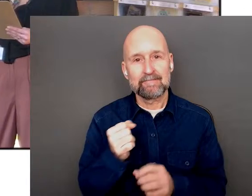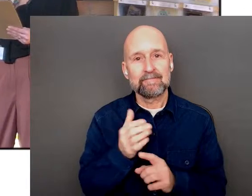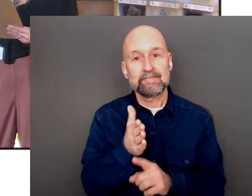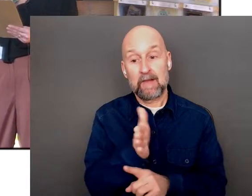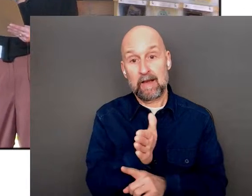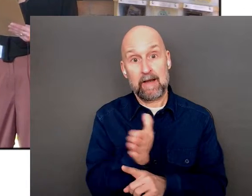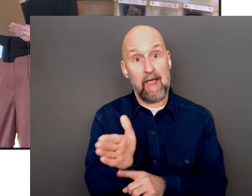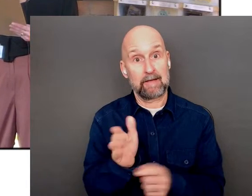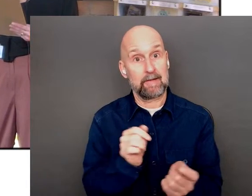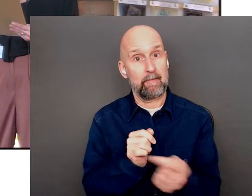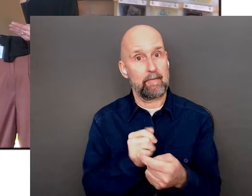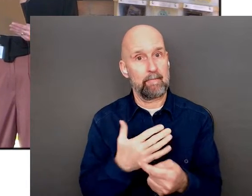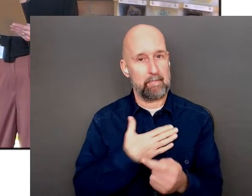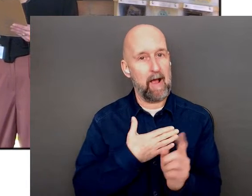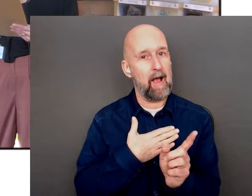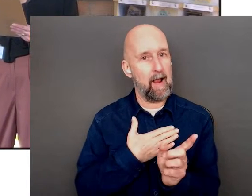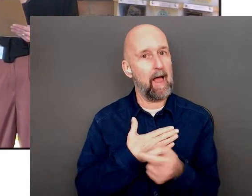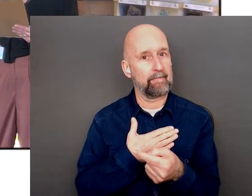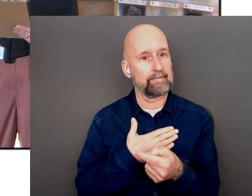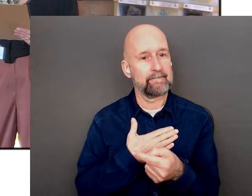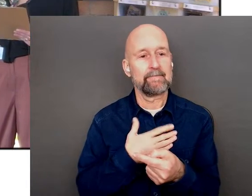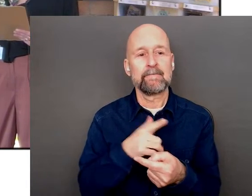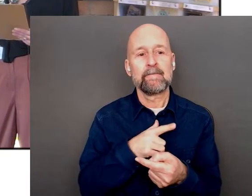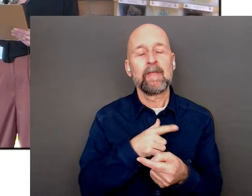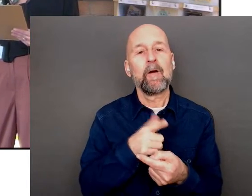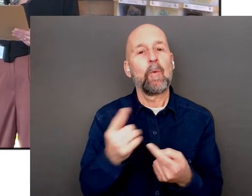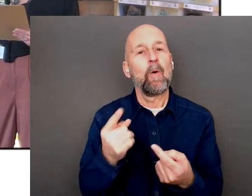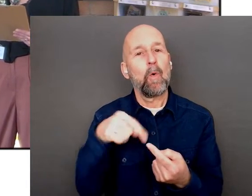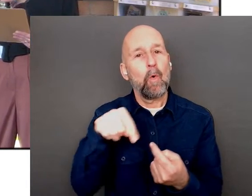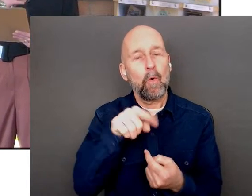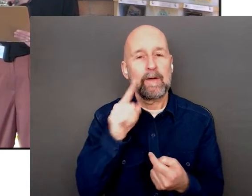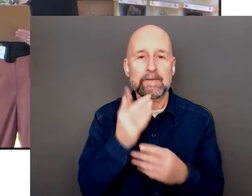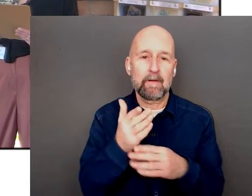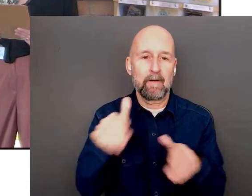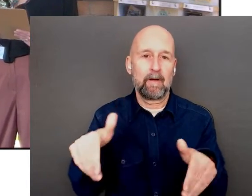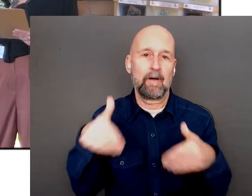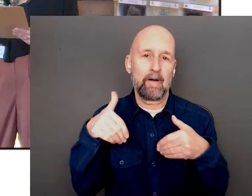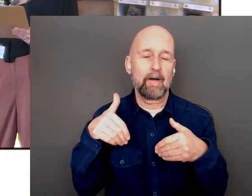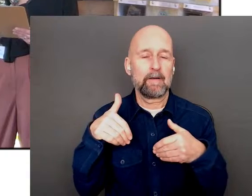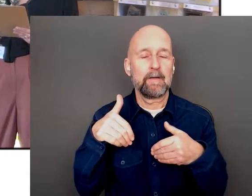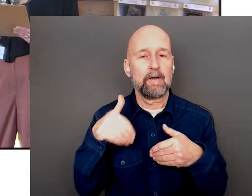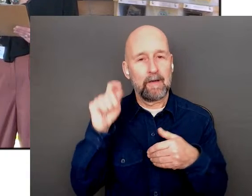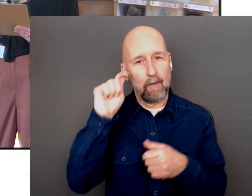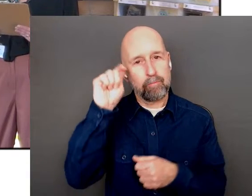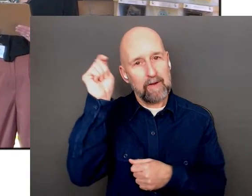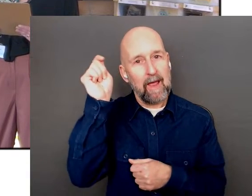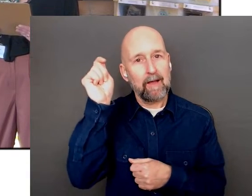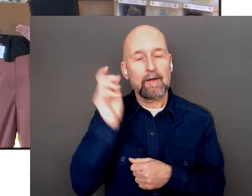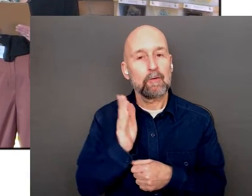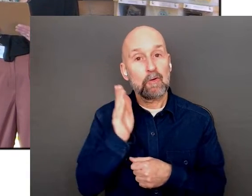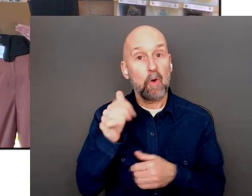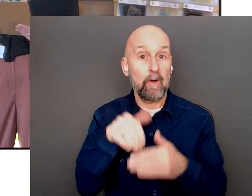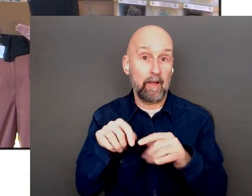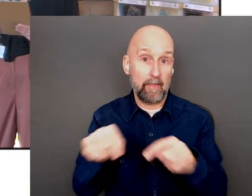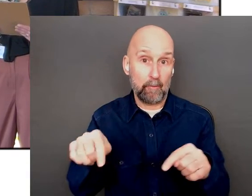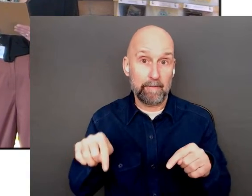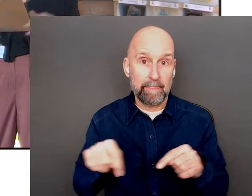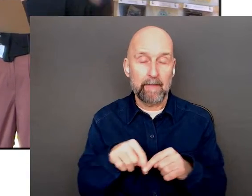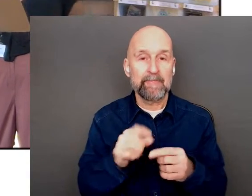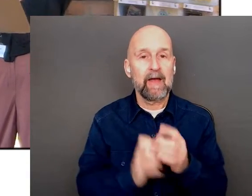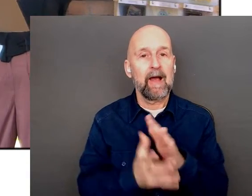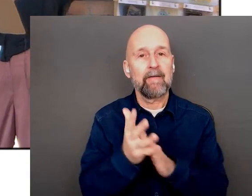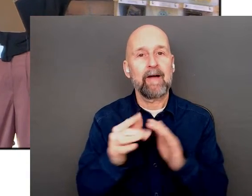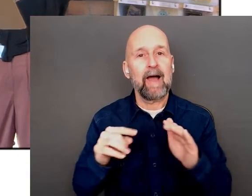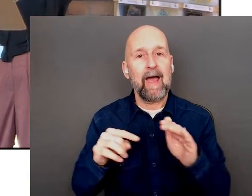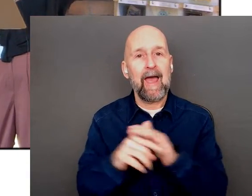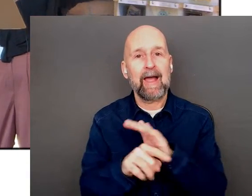my left. For anyone that needs to take a break at any point, just go there and use the room. Fire exits are at either